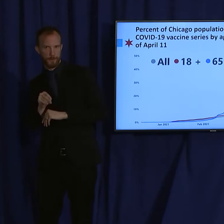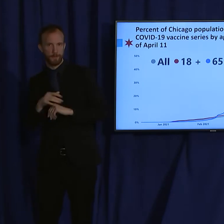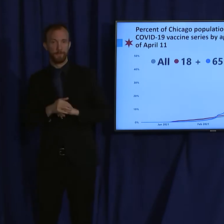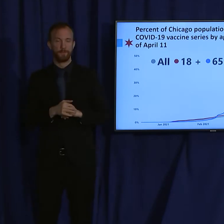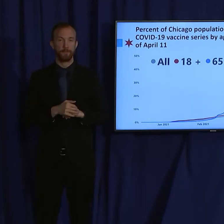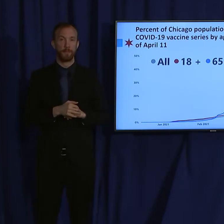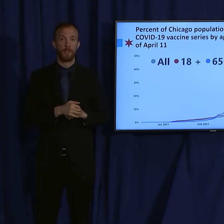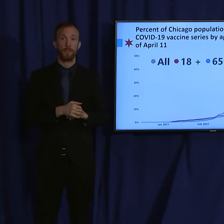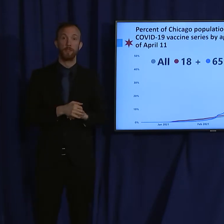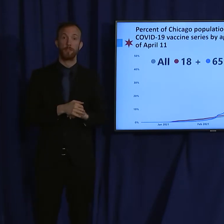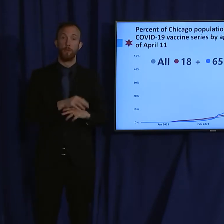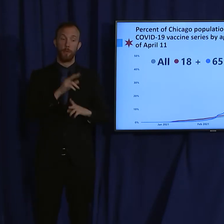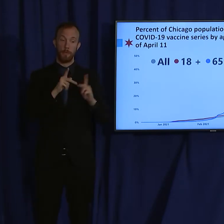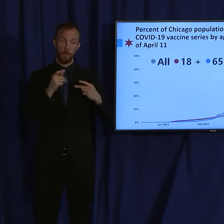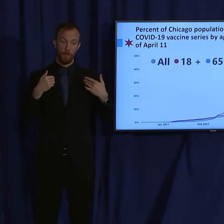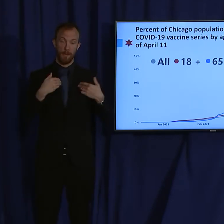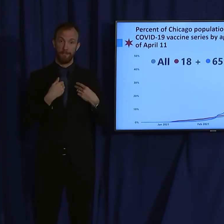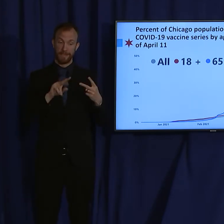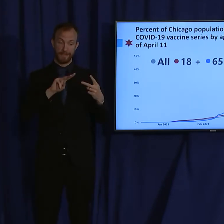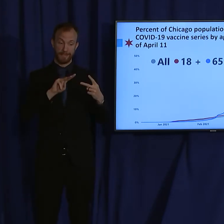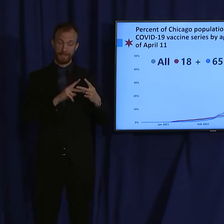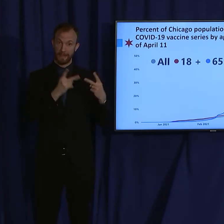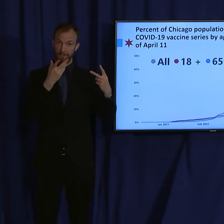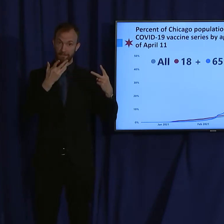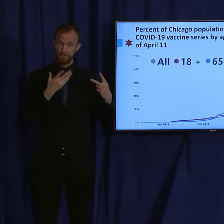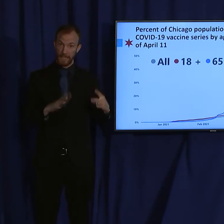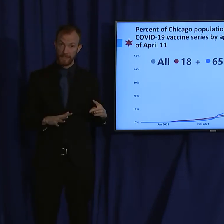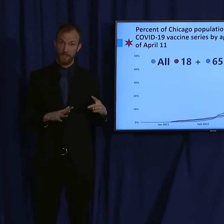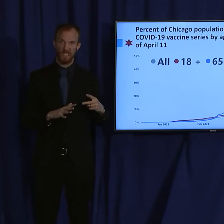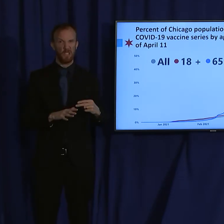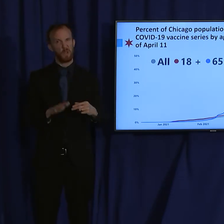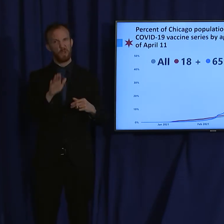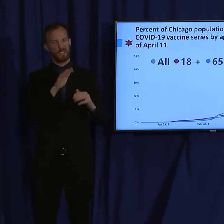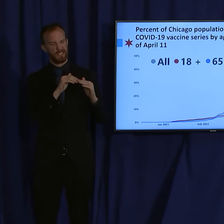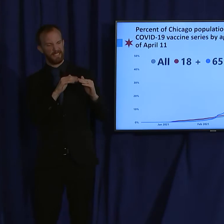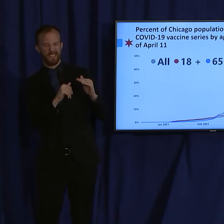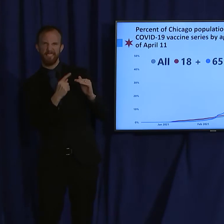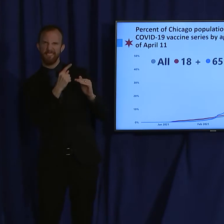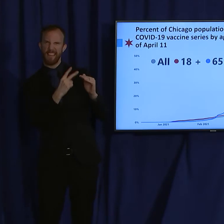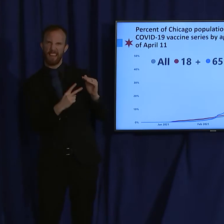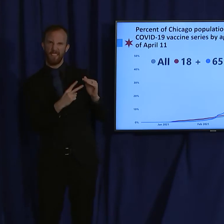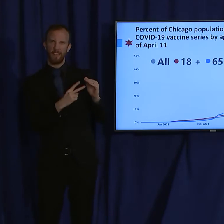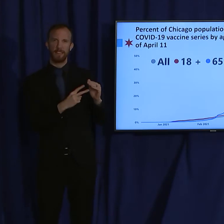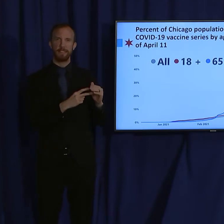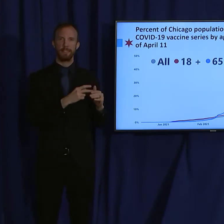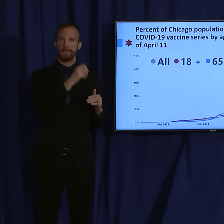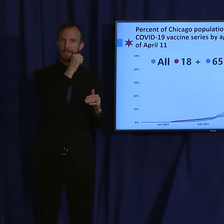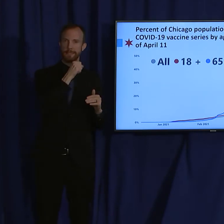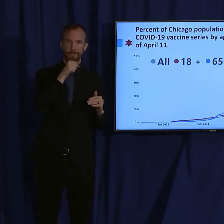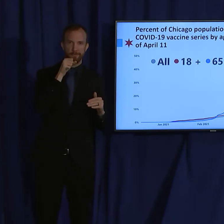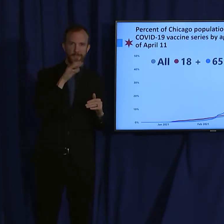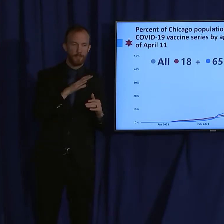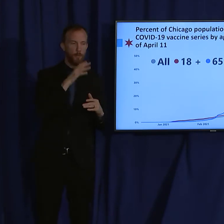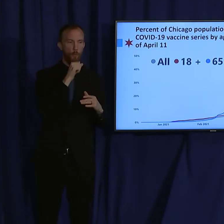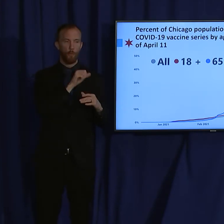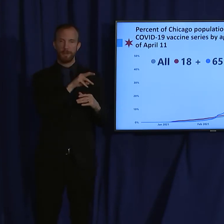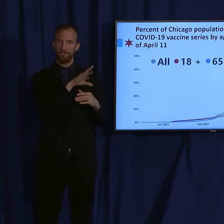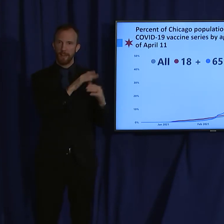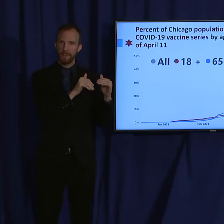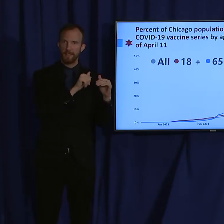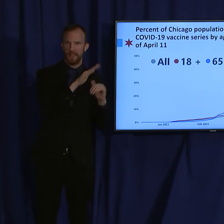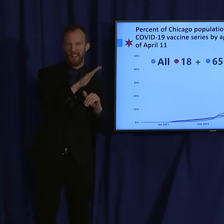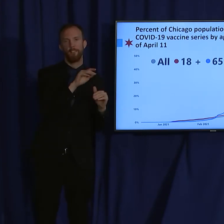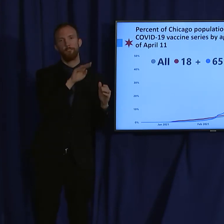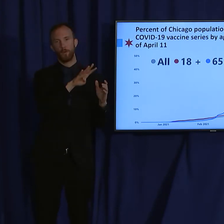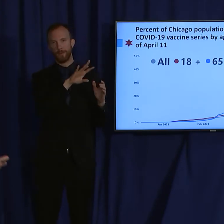group that's completed COVID vaccination, just under half, 47% of our seniors over 65 have completed their vaccination. That's part of